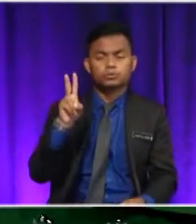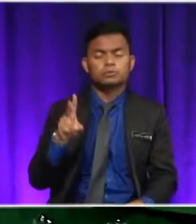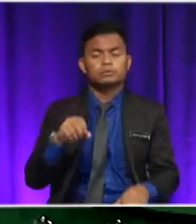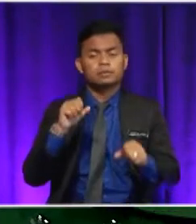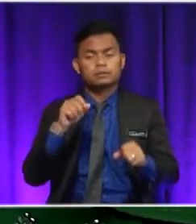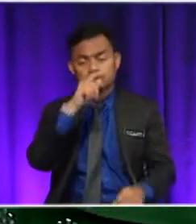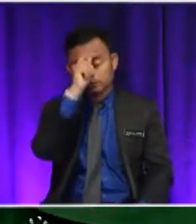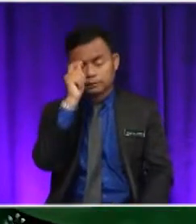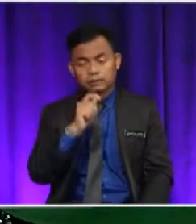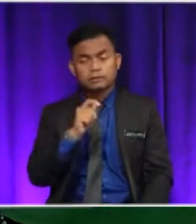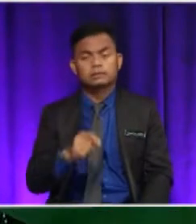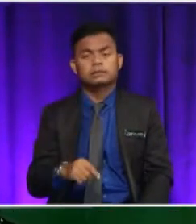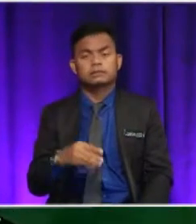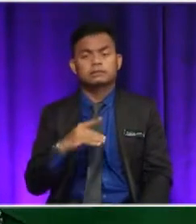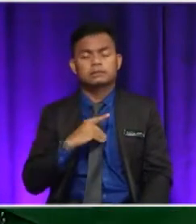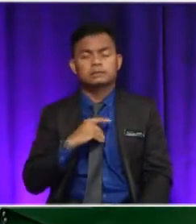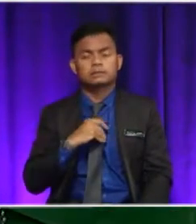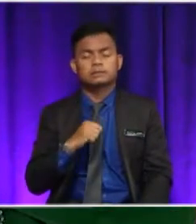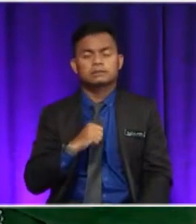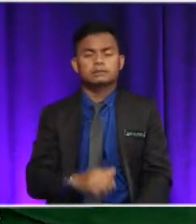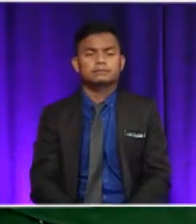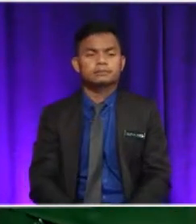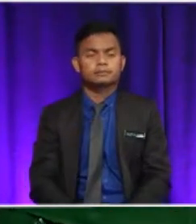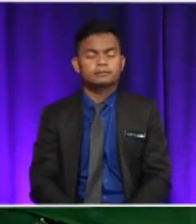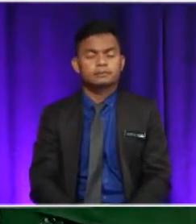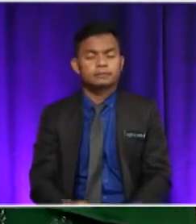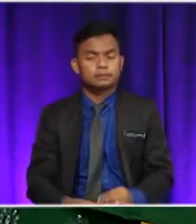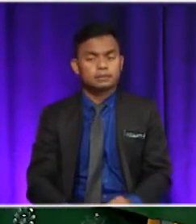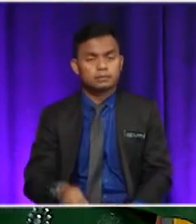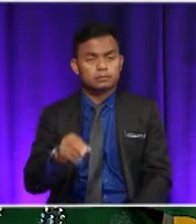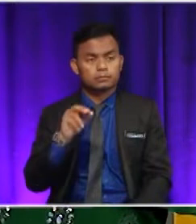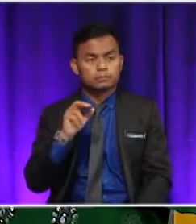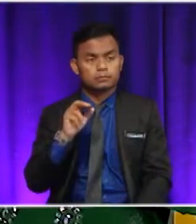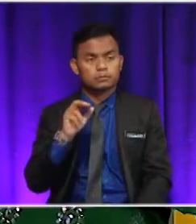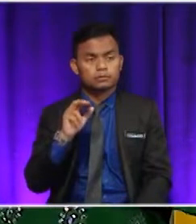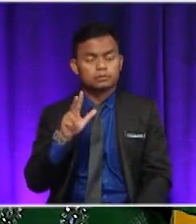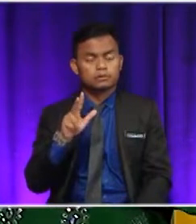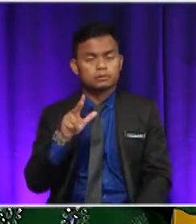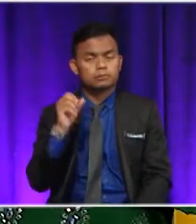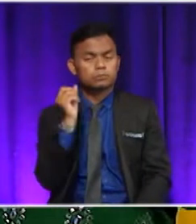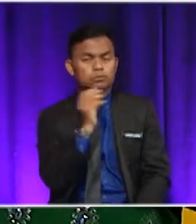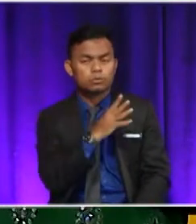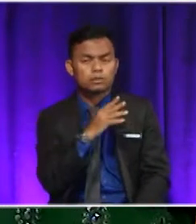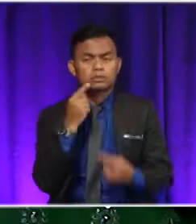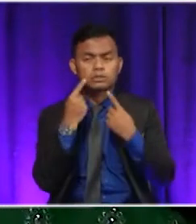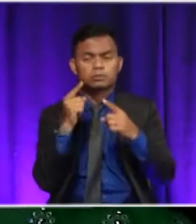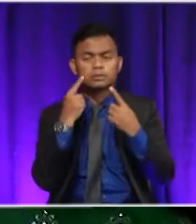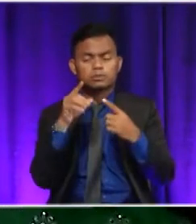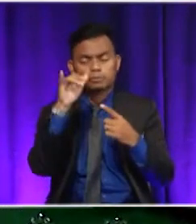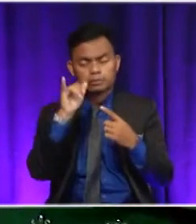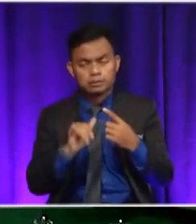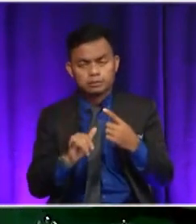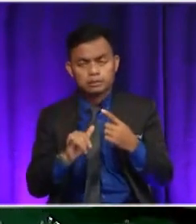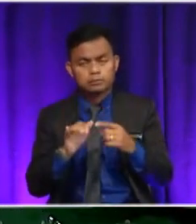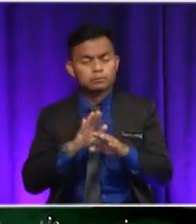that after this. I will show you how, don't worry. And number 2, we need to eliminate the wrong options. Because normally when you have